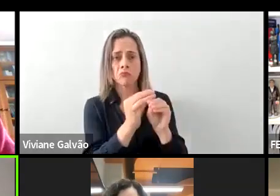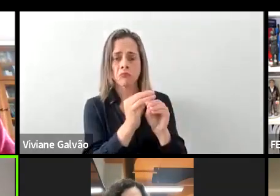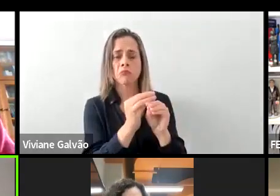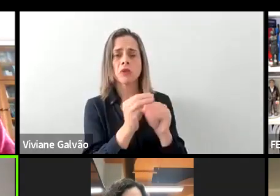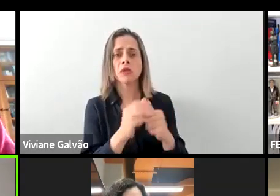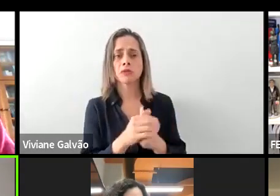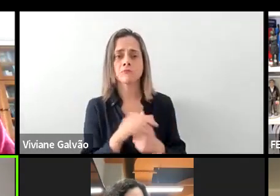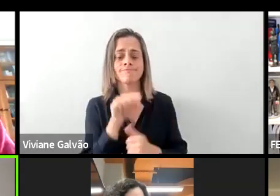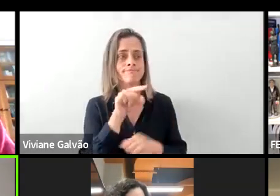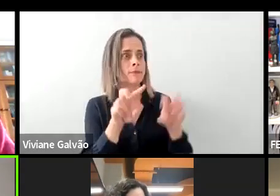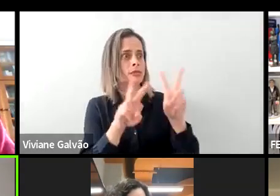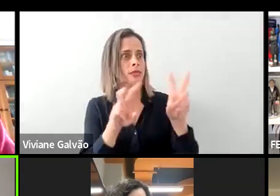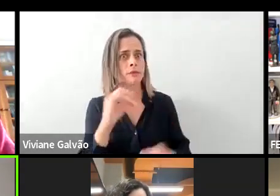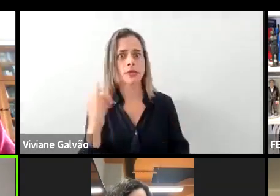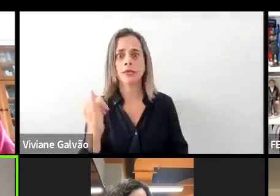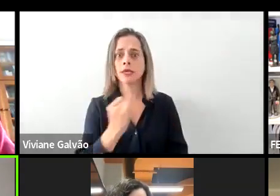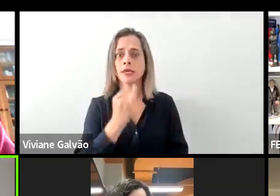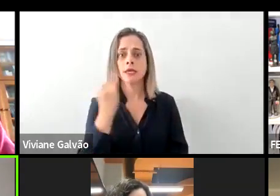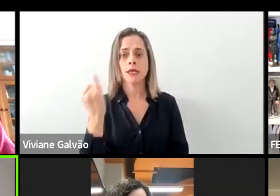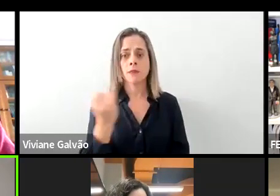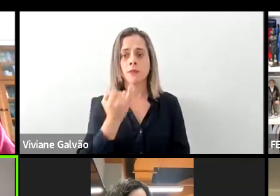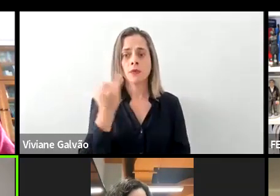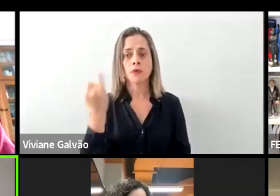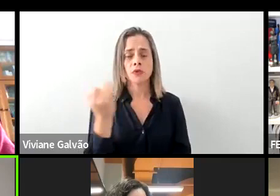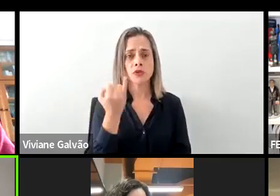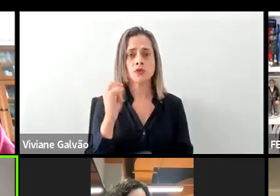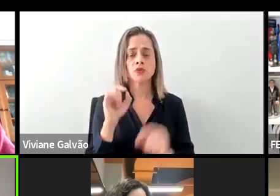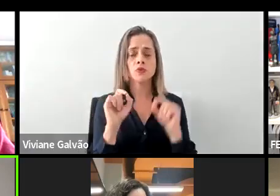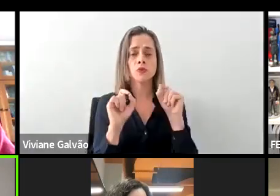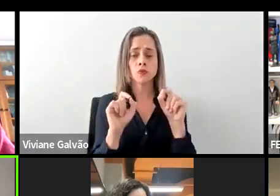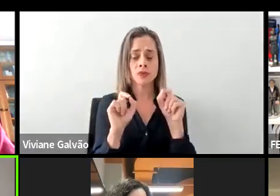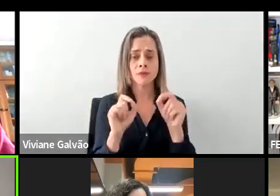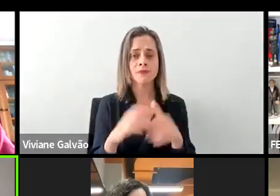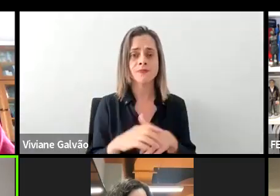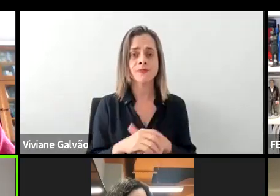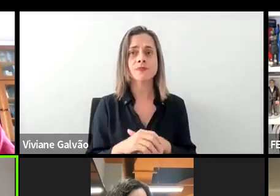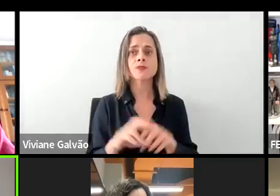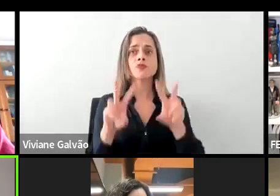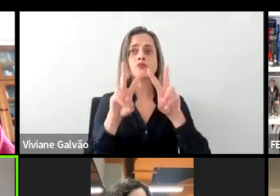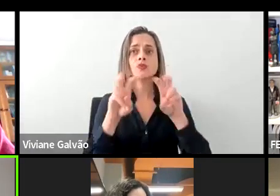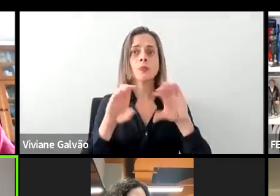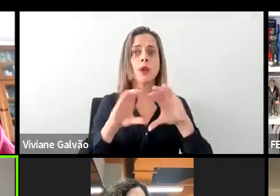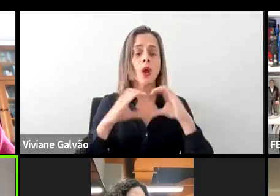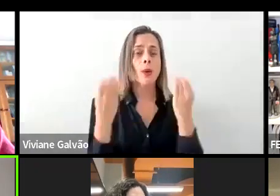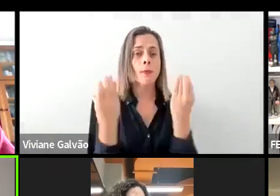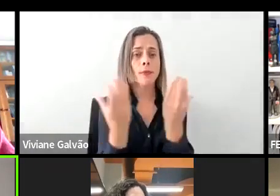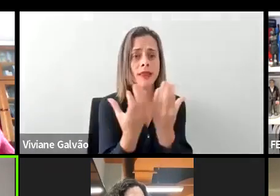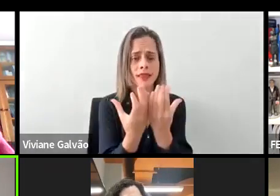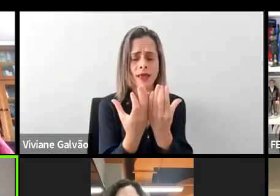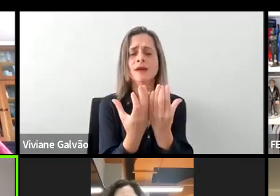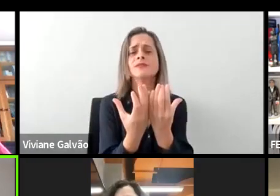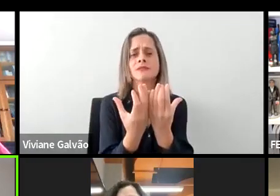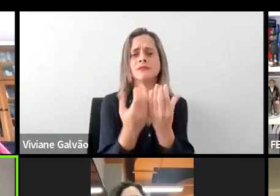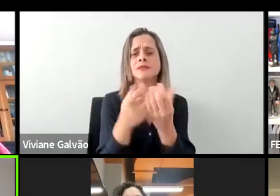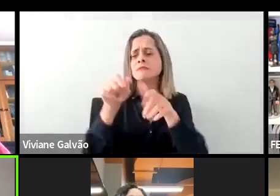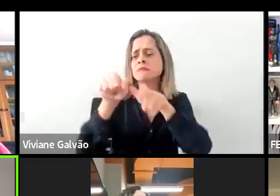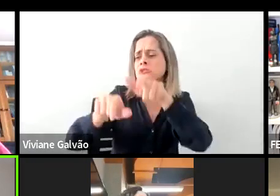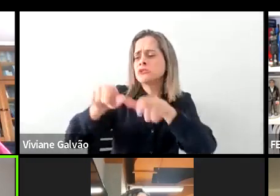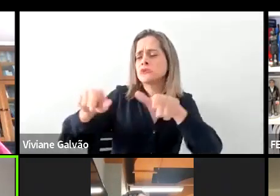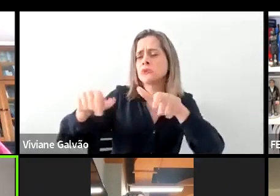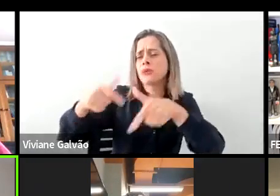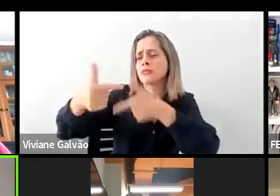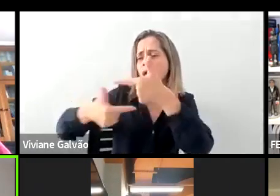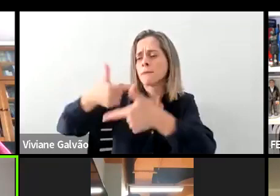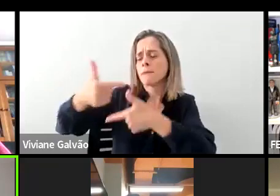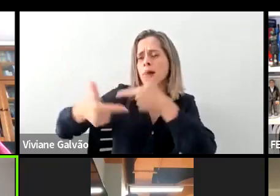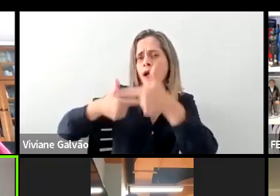The separation and the fragmentation of communities and working people under capitalism